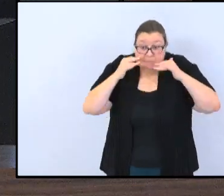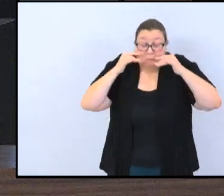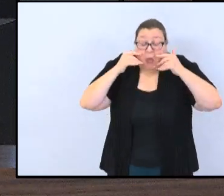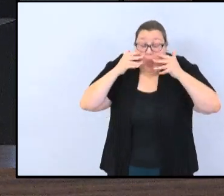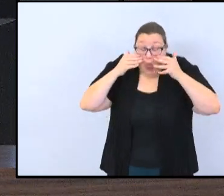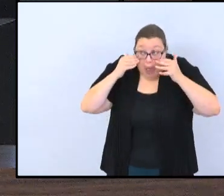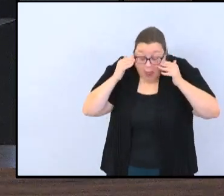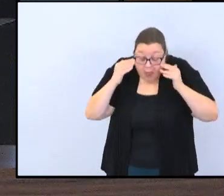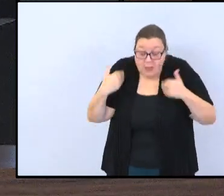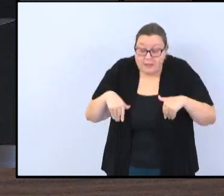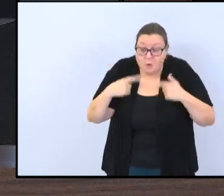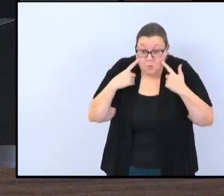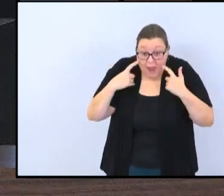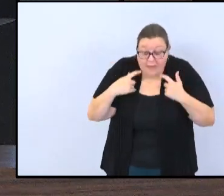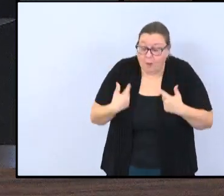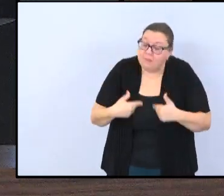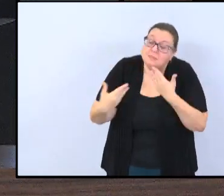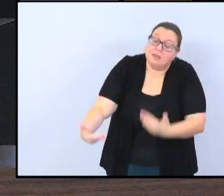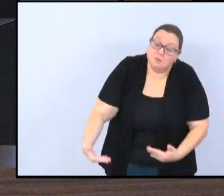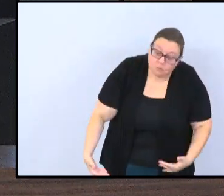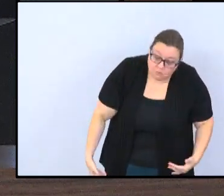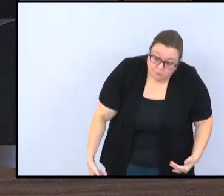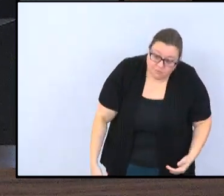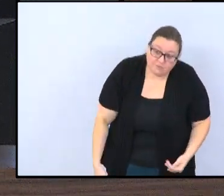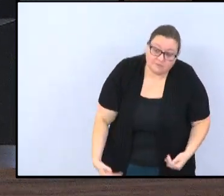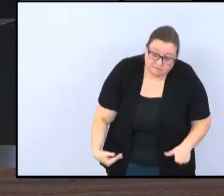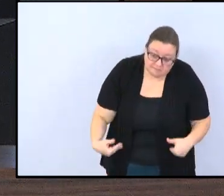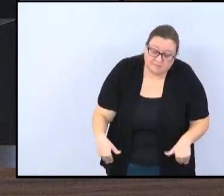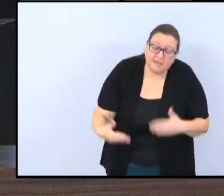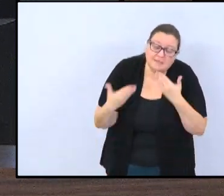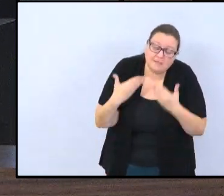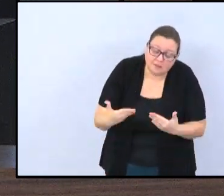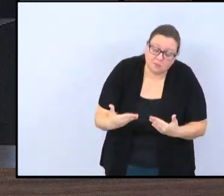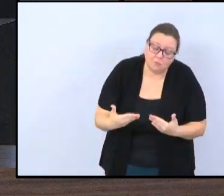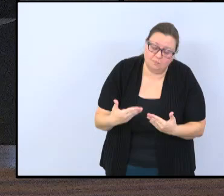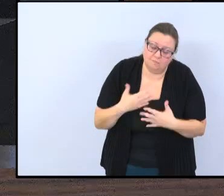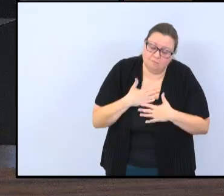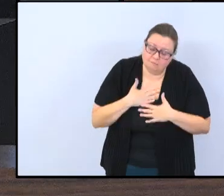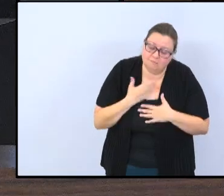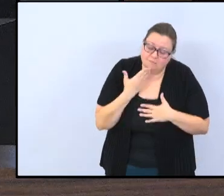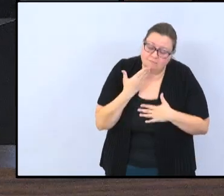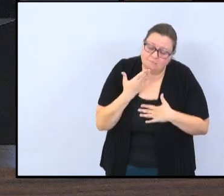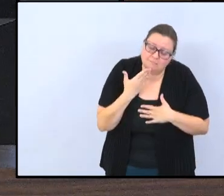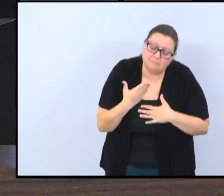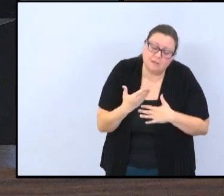I just am so thankful. I really am so thankful. This was a long